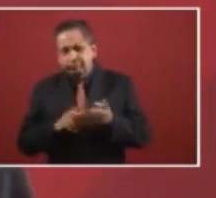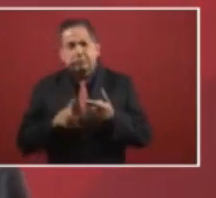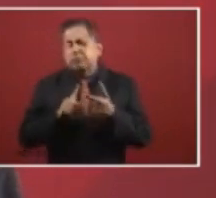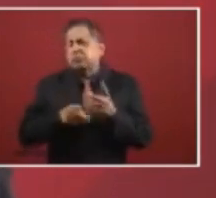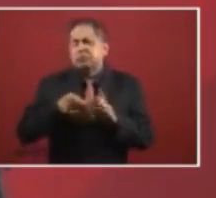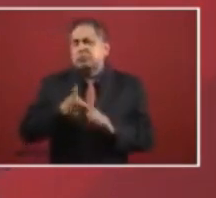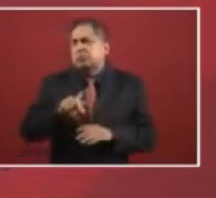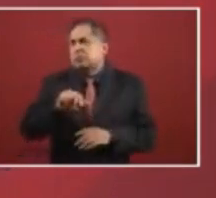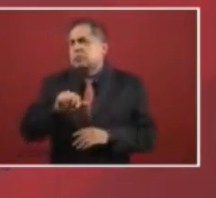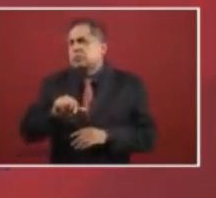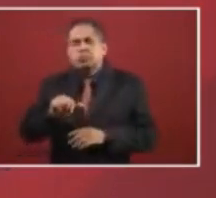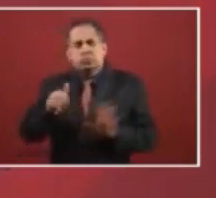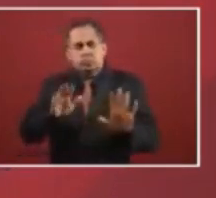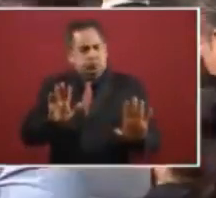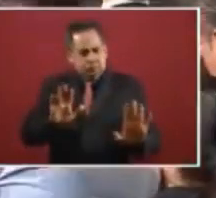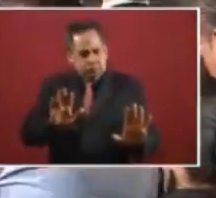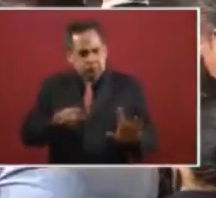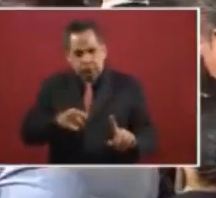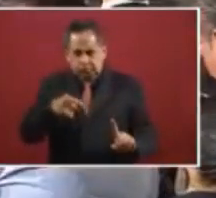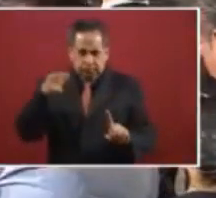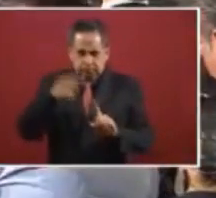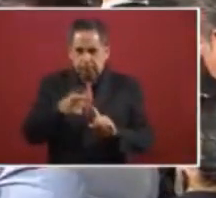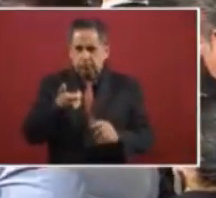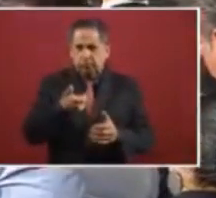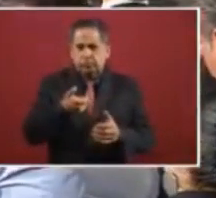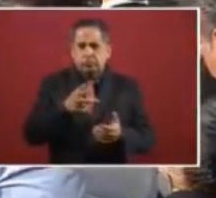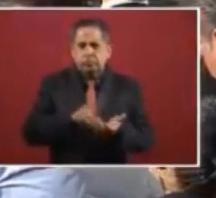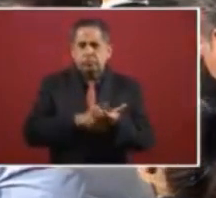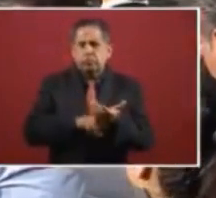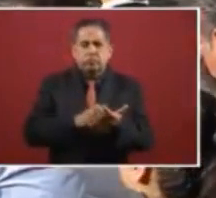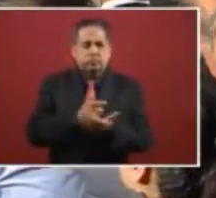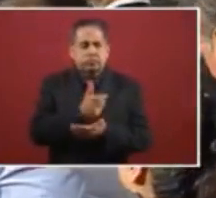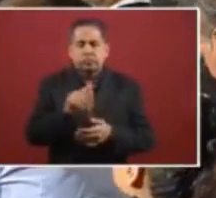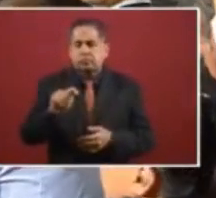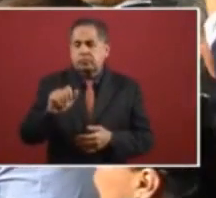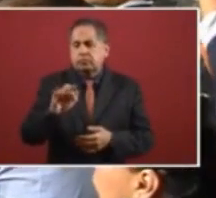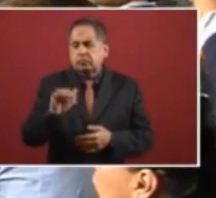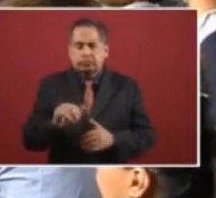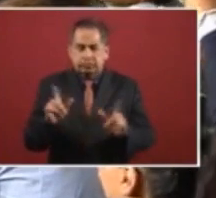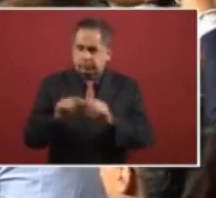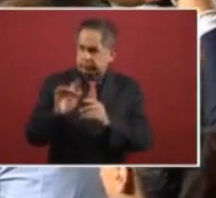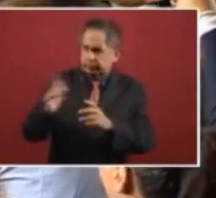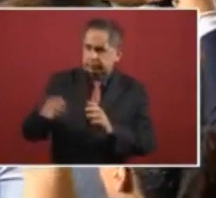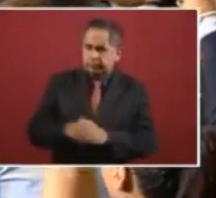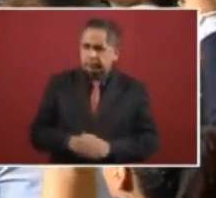and other matters, but fundamentally, tariffs.